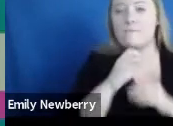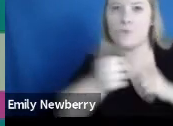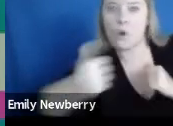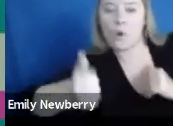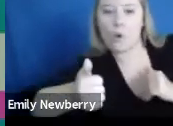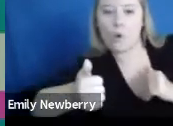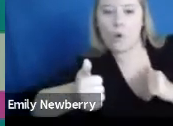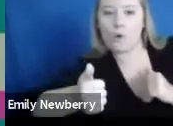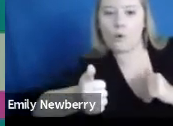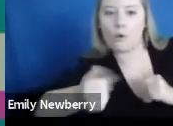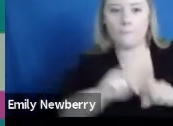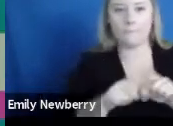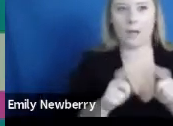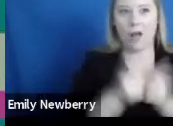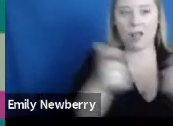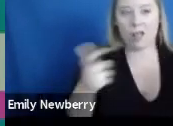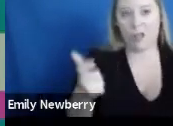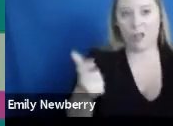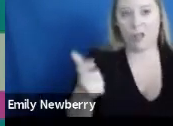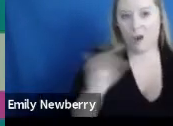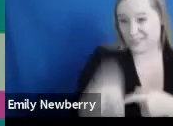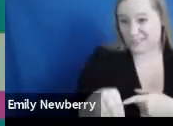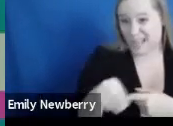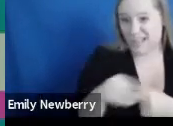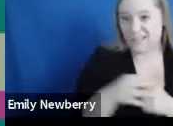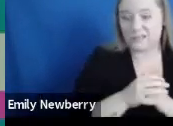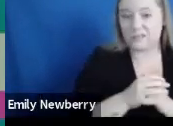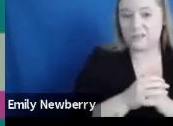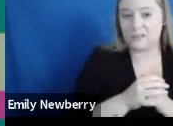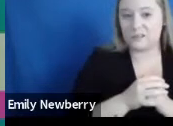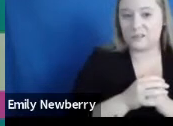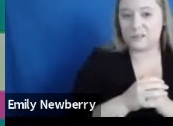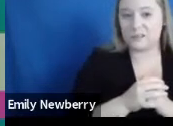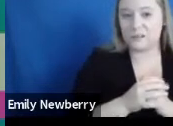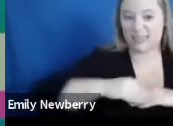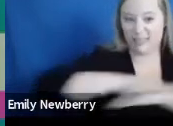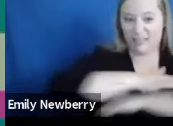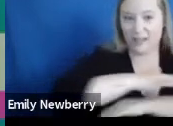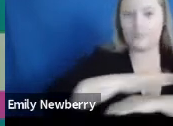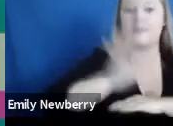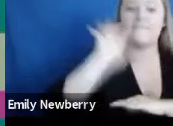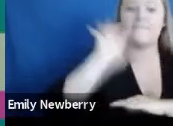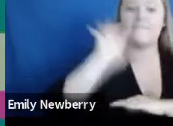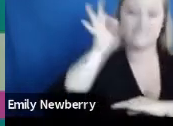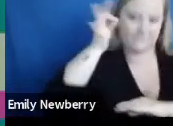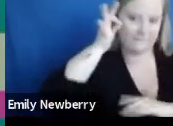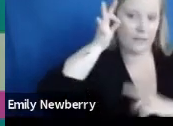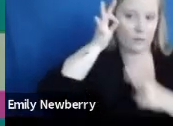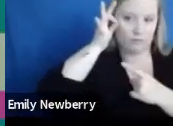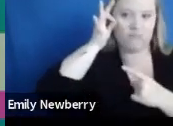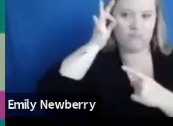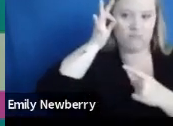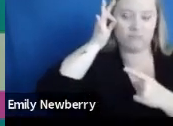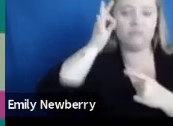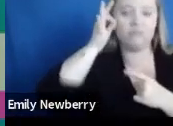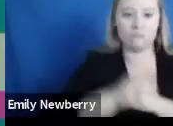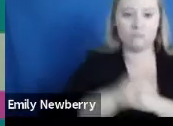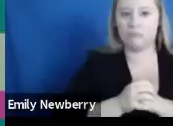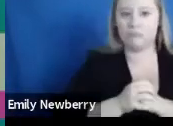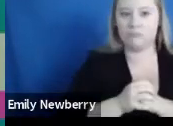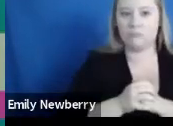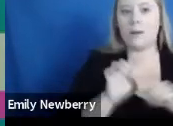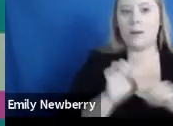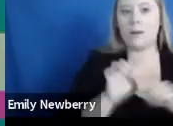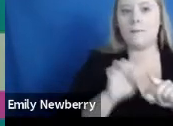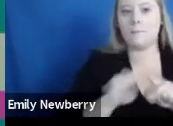by a large percentage, the land is federal, but there is quite a patchwork of